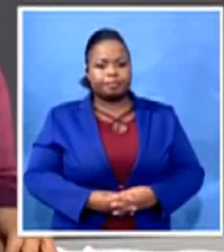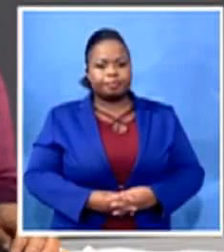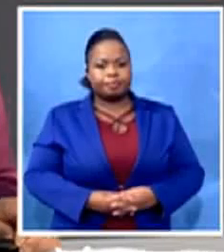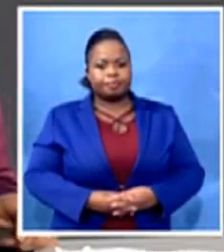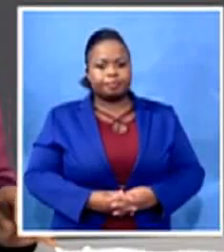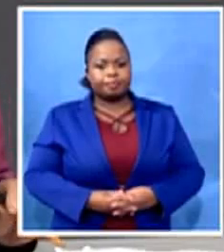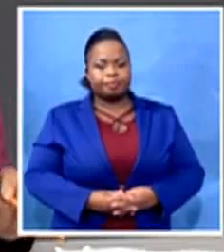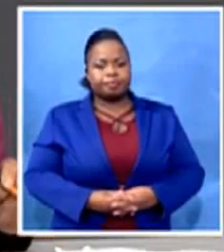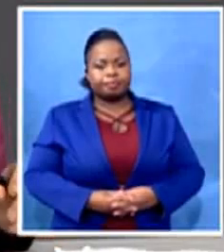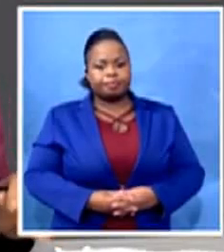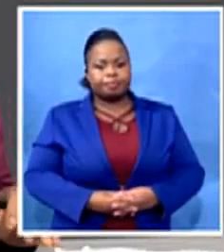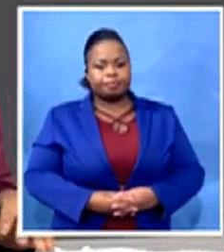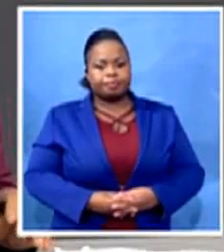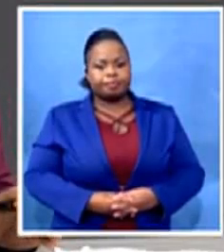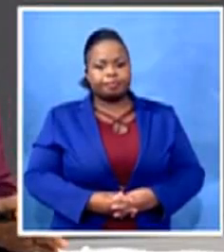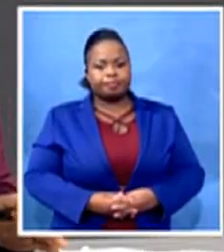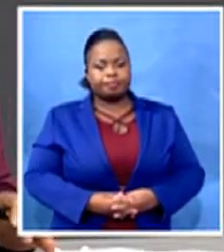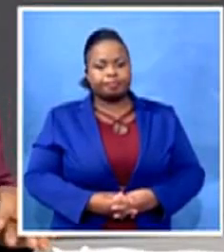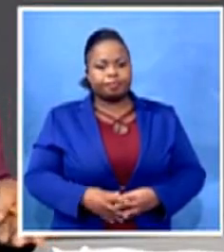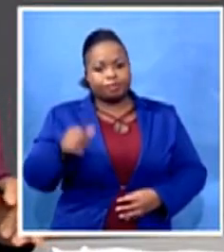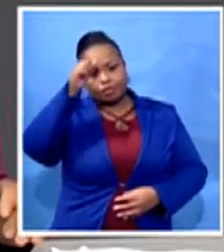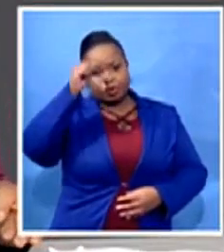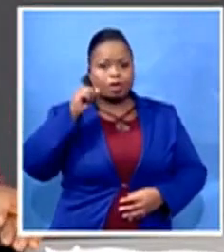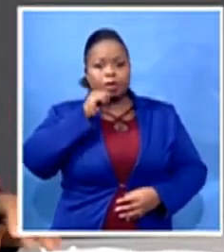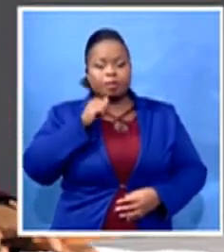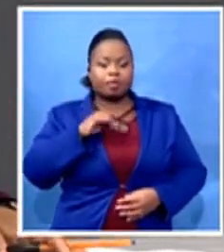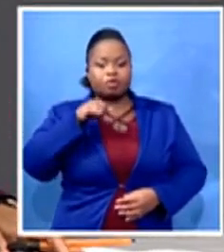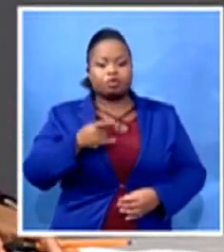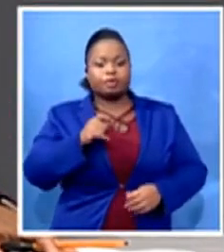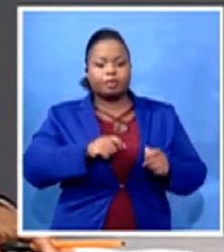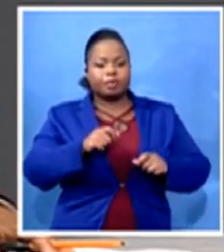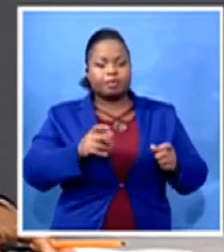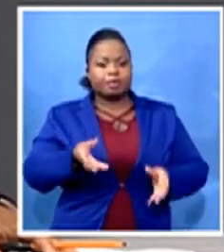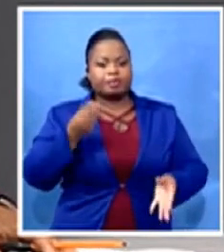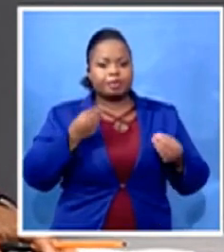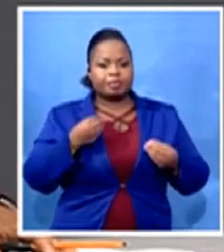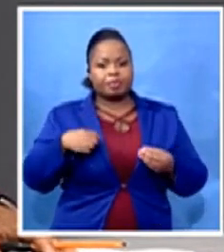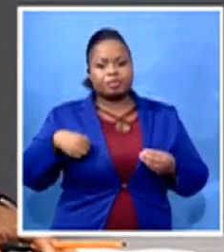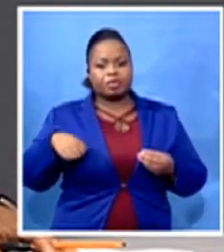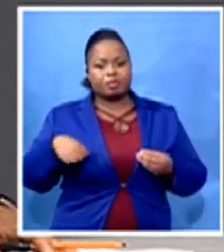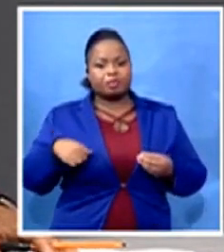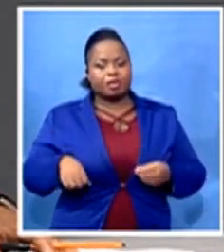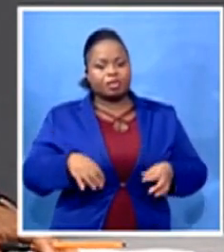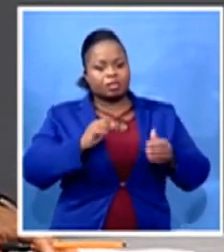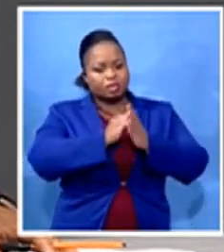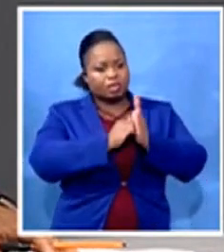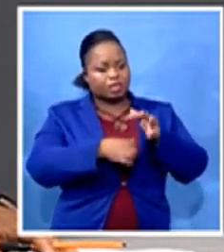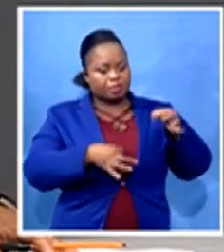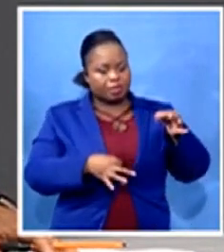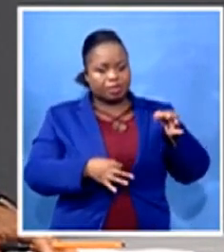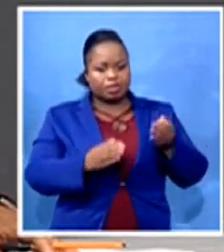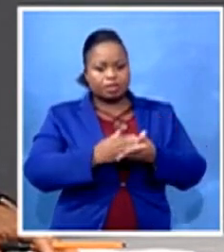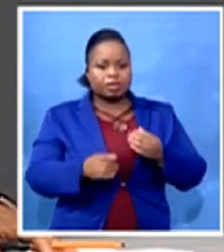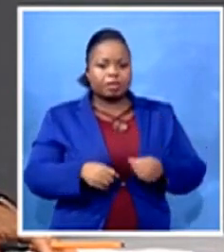In April, Joburg residents were receiving their municipal statements via SMS as well as via the city website e-services and